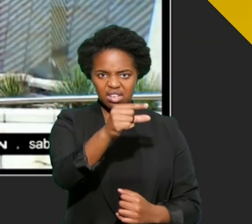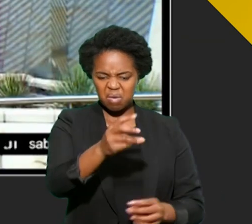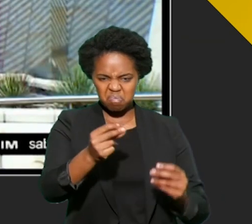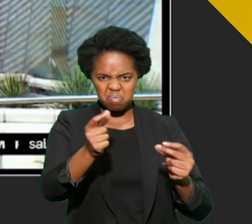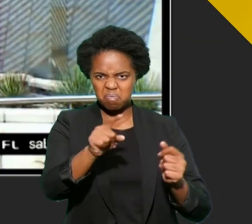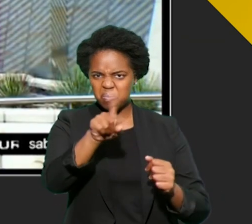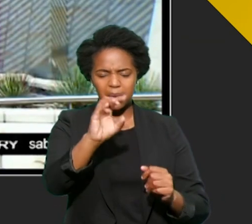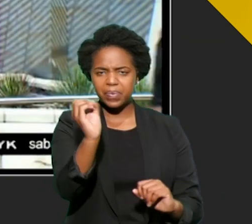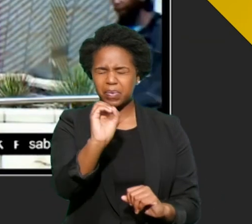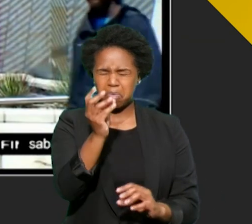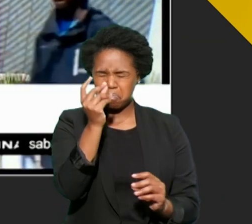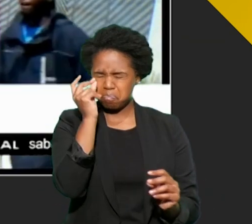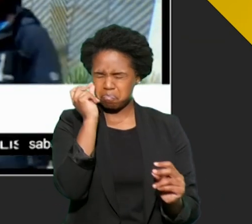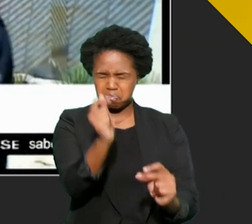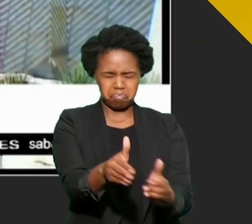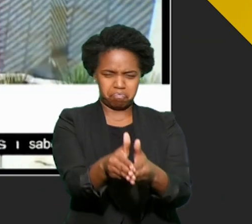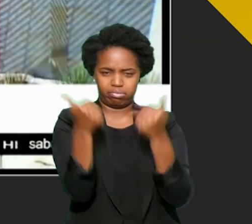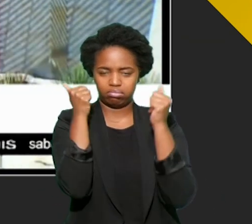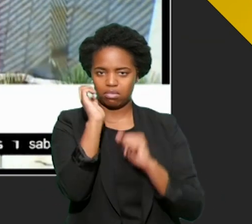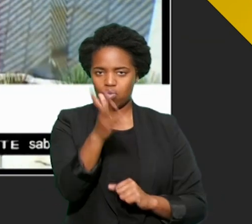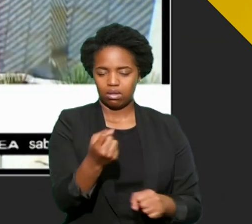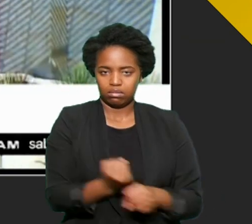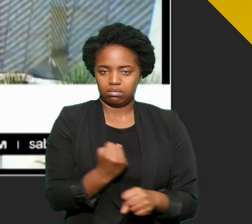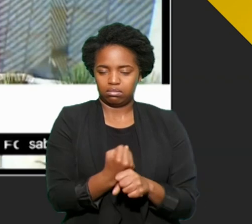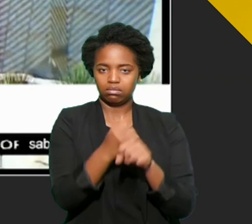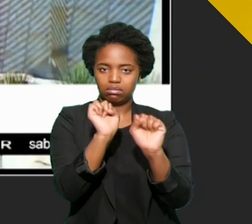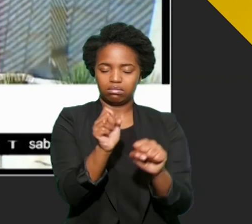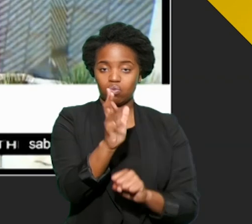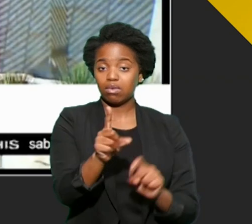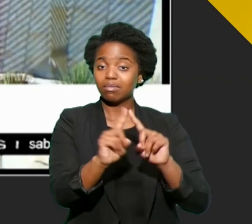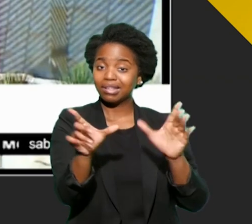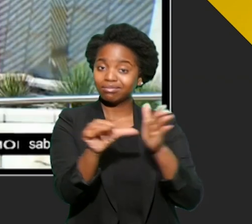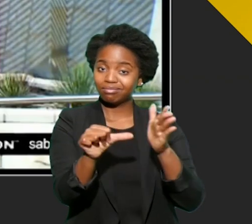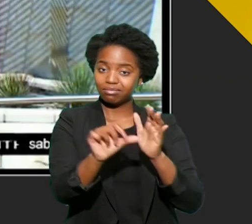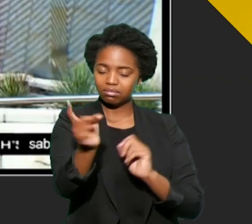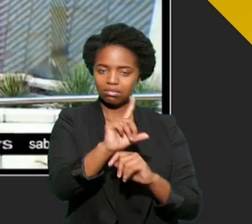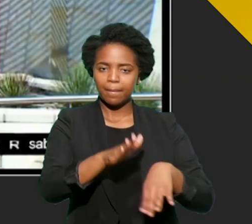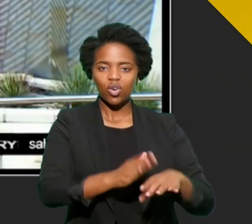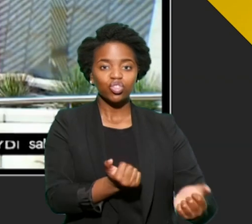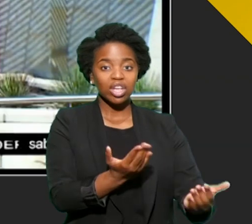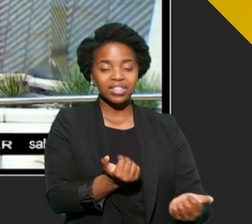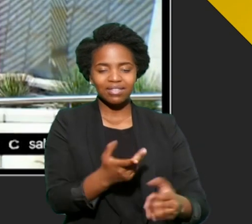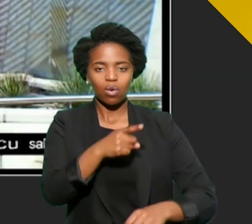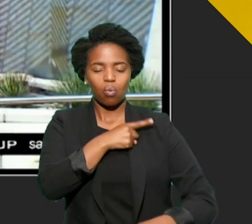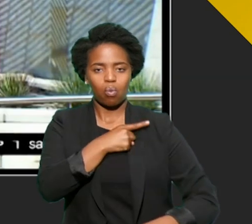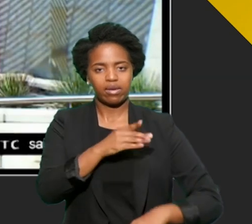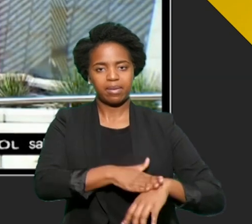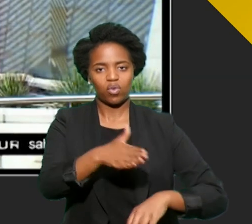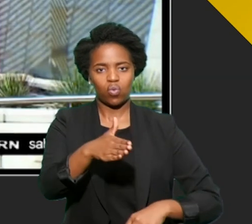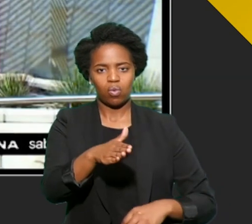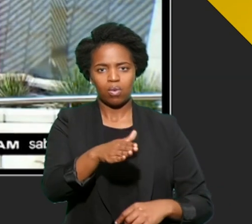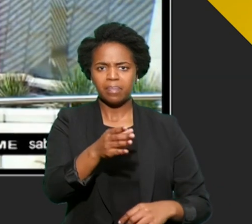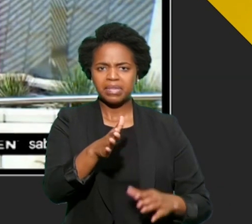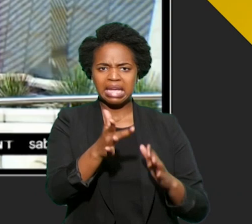going to be able to increase our productivity, but more importantly also render more services because of the increased speed